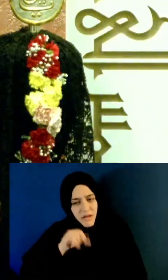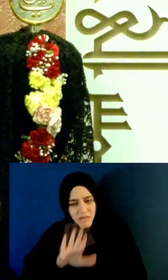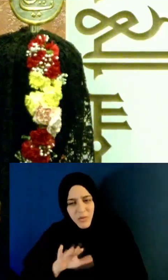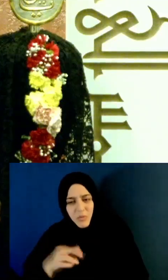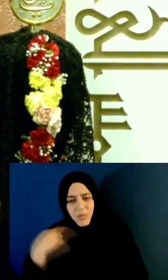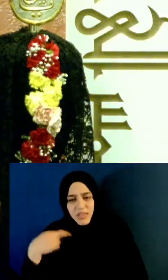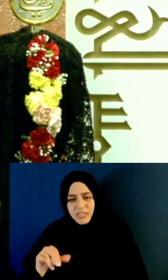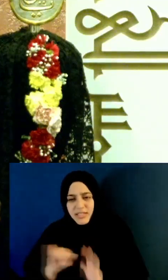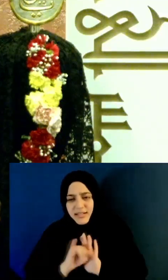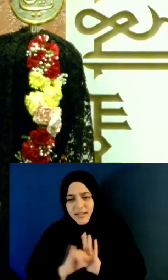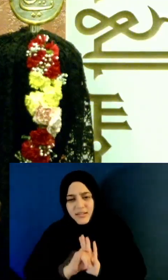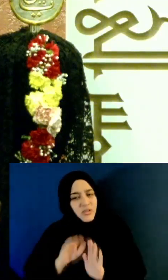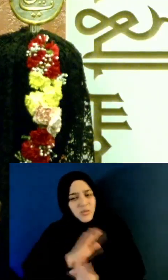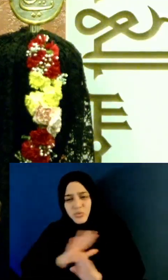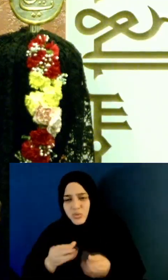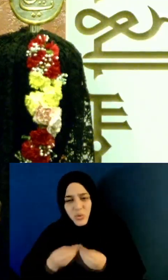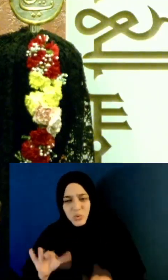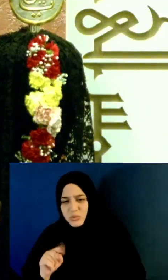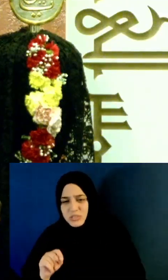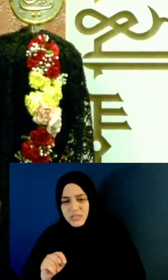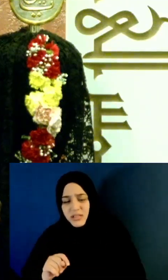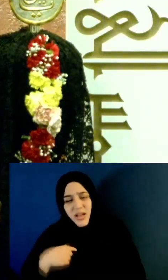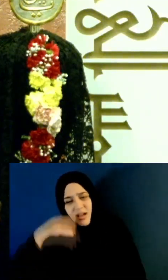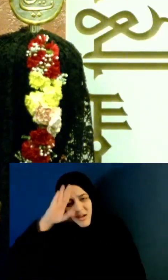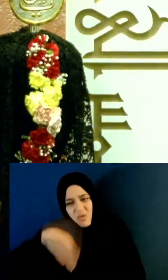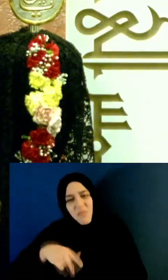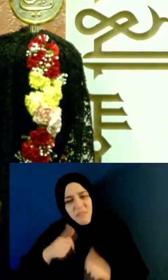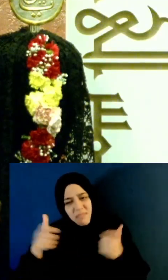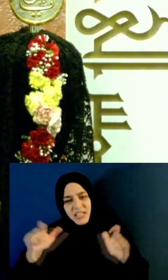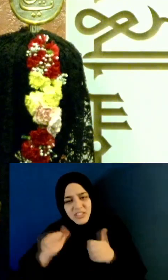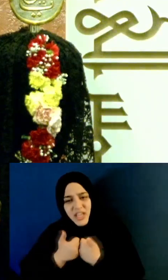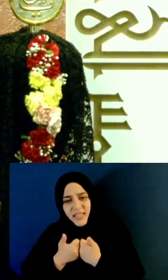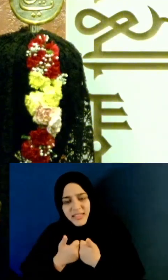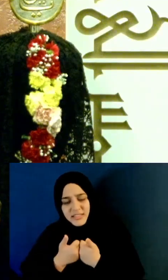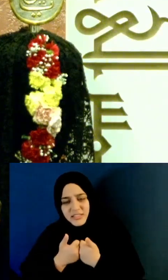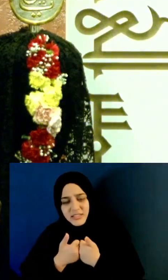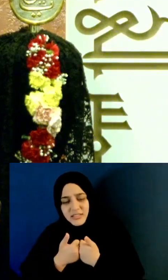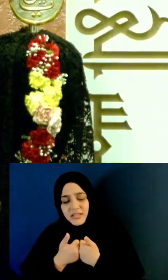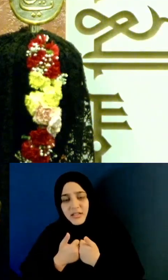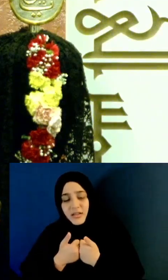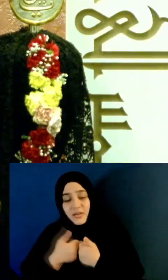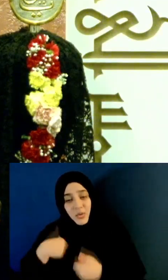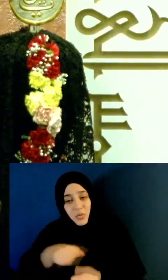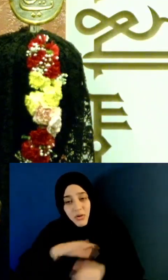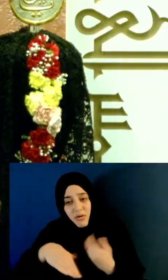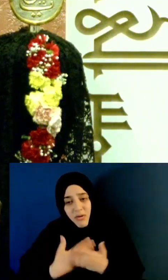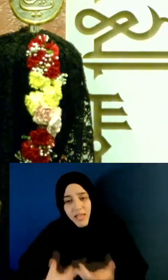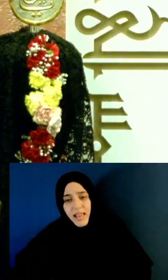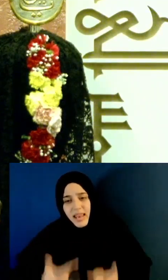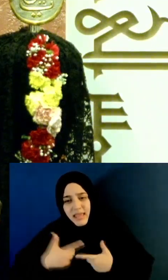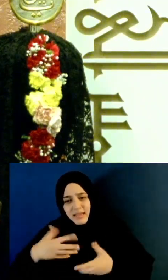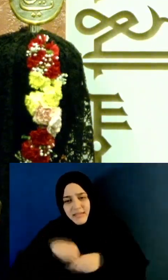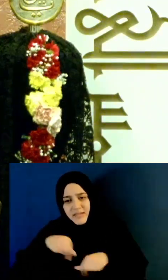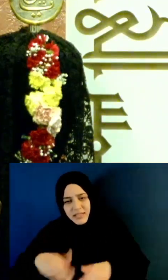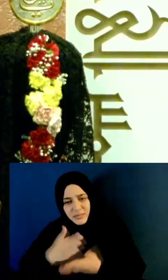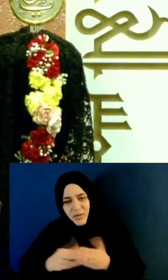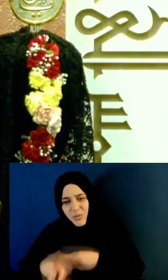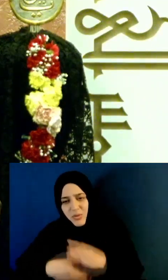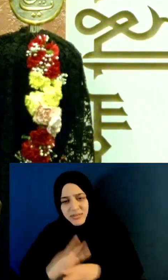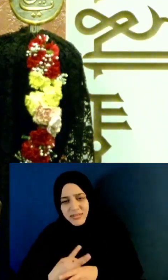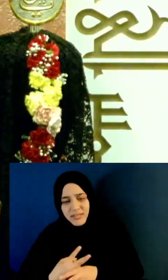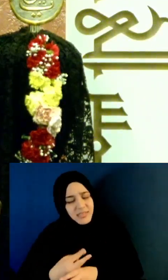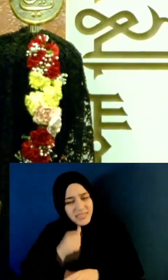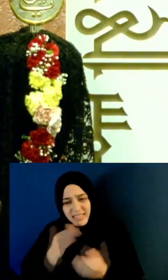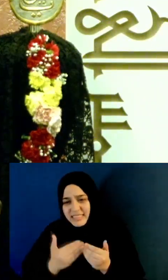Don't lose it. I know it's a big challenge. We all live in this part of the world. It is not easy. I do a